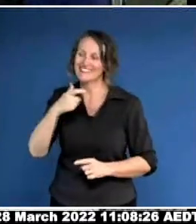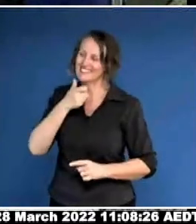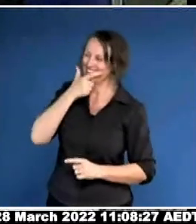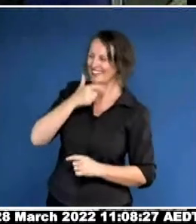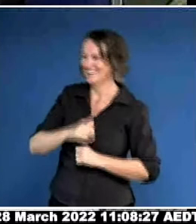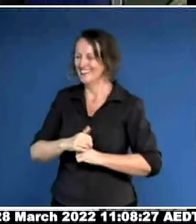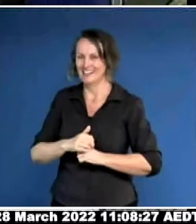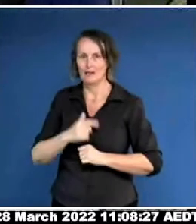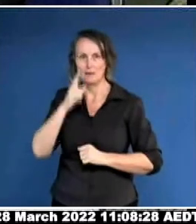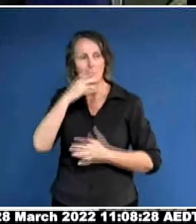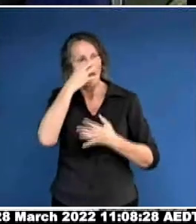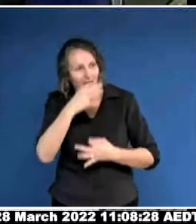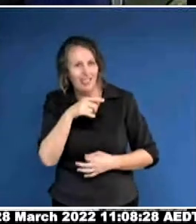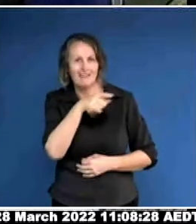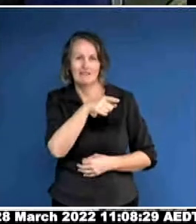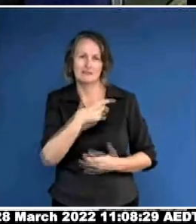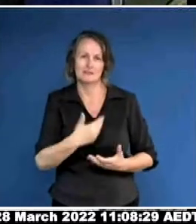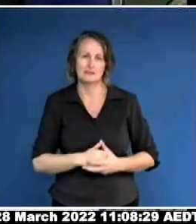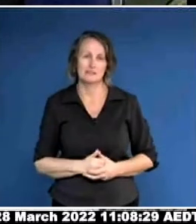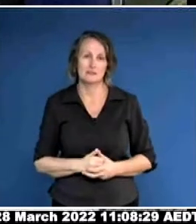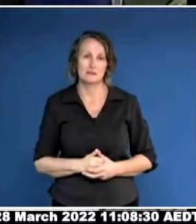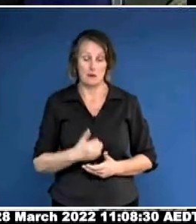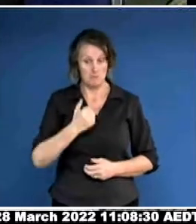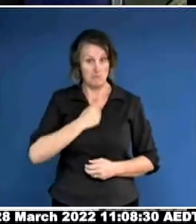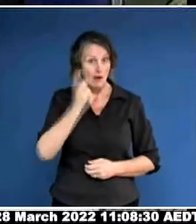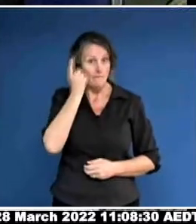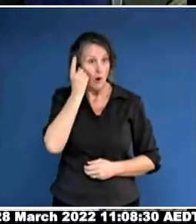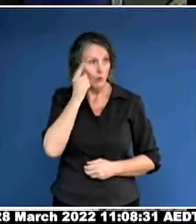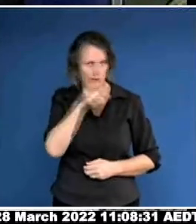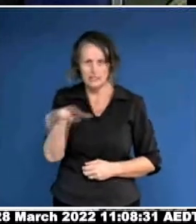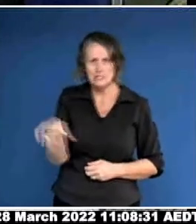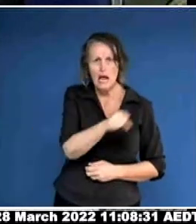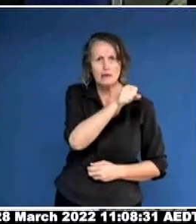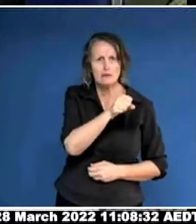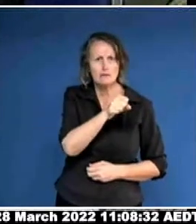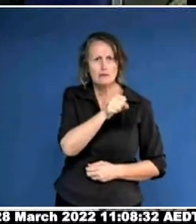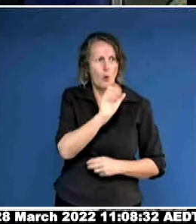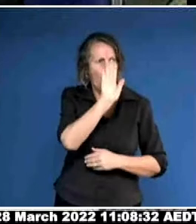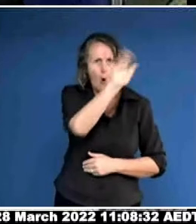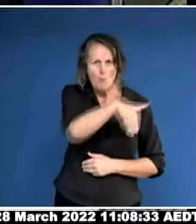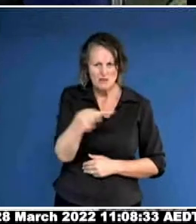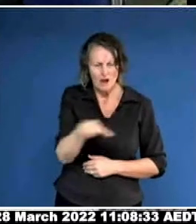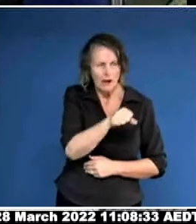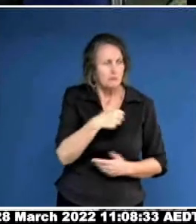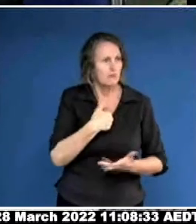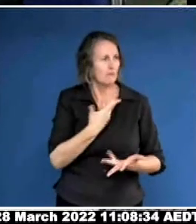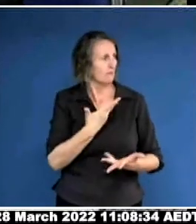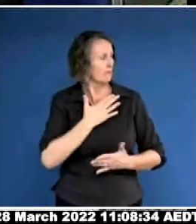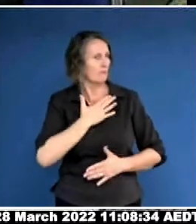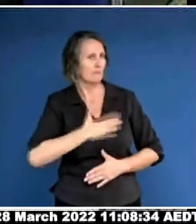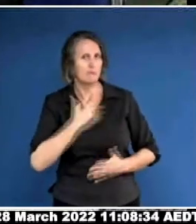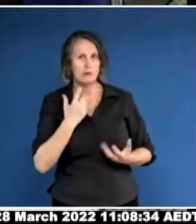He used my phone for phone calls. He would take it home with him so I couldn't call anyone else.